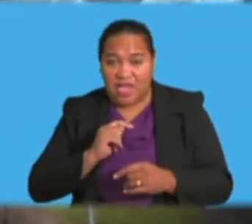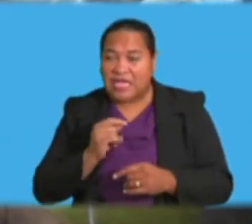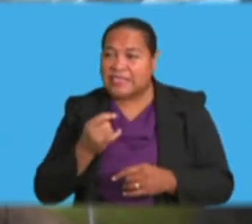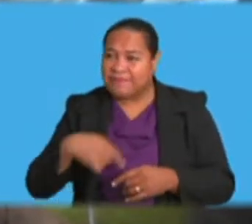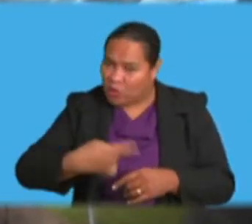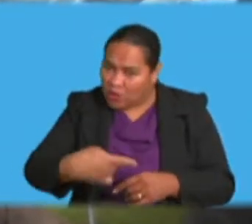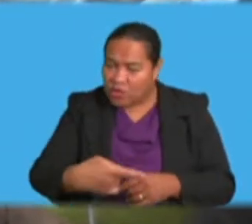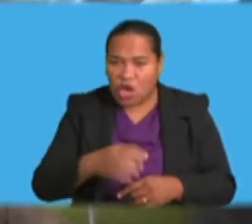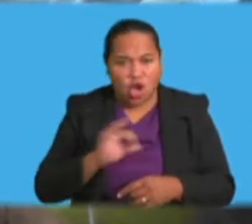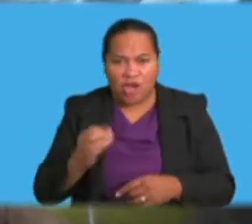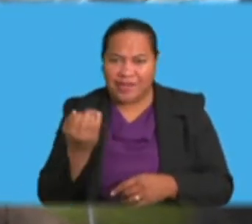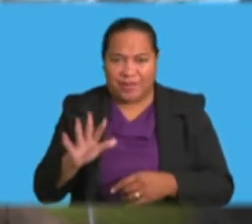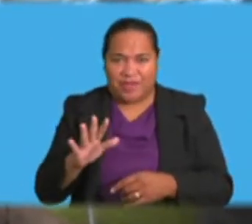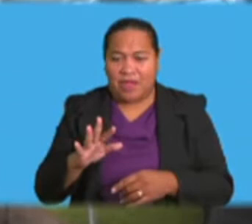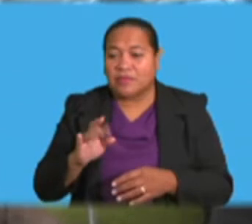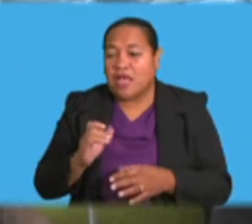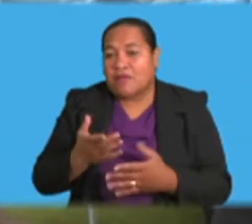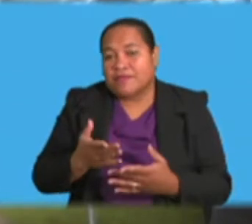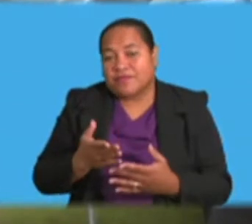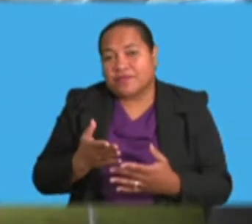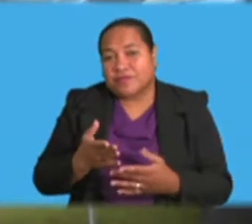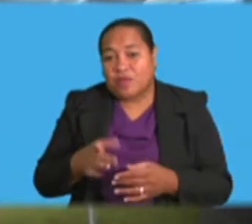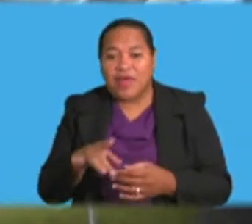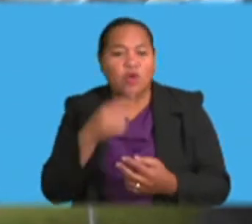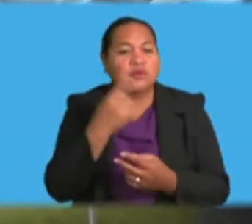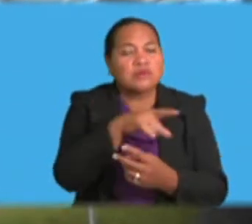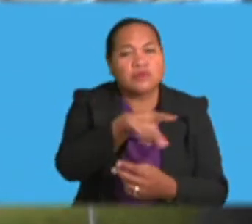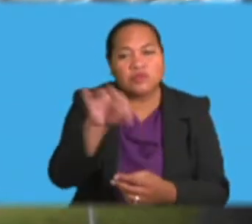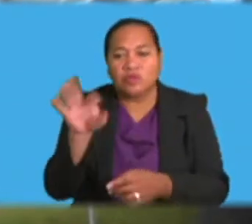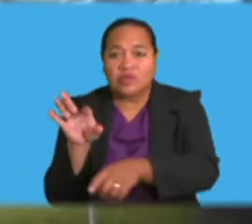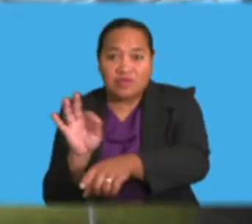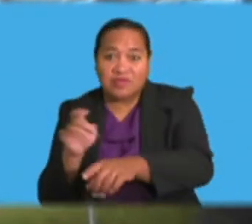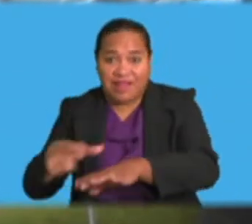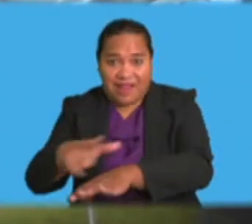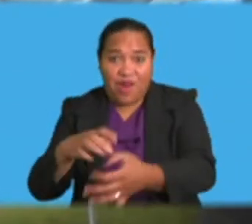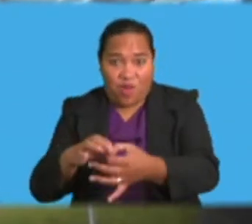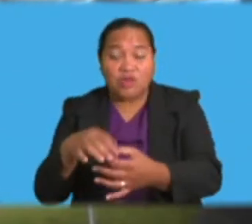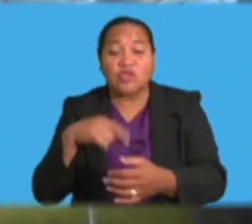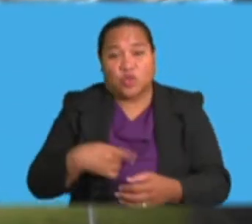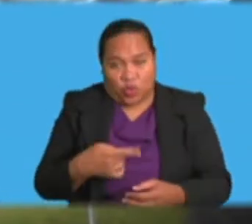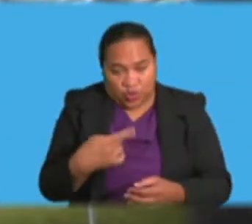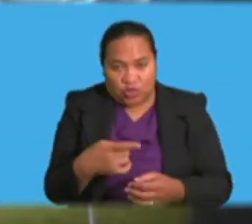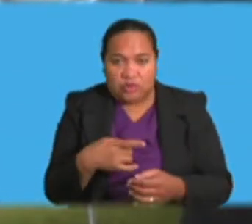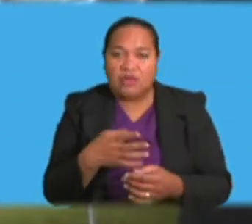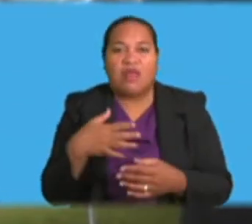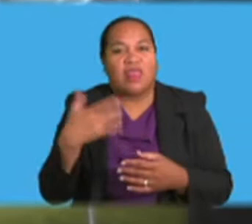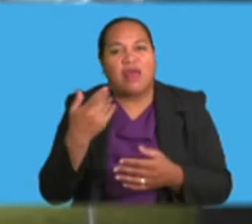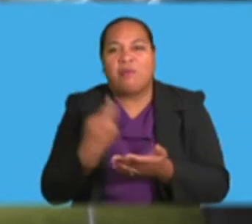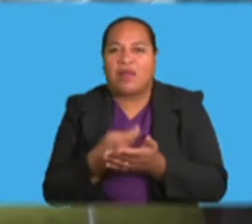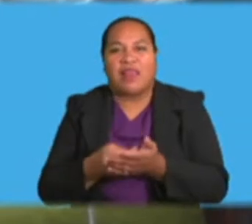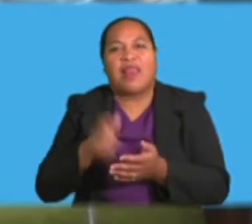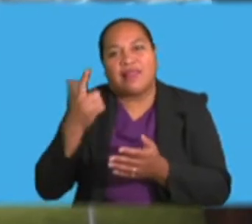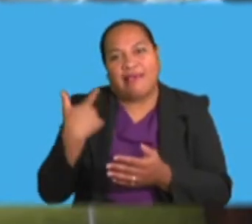independently by the landowners or the nominees by the landowners, continuously runs out of money.